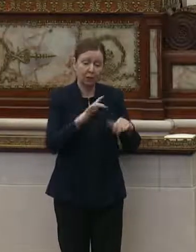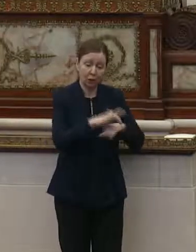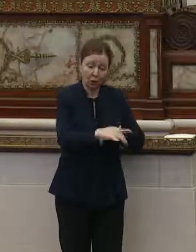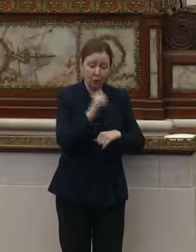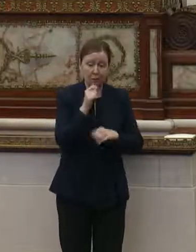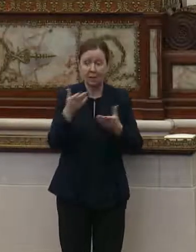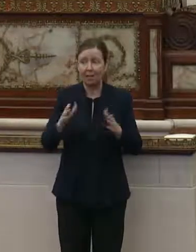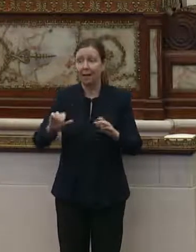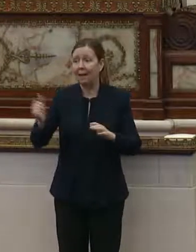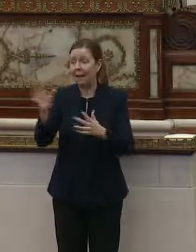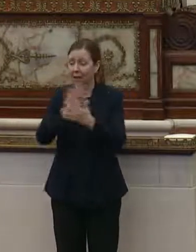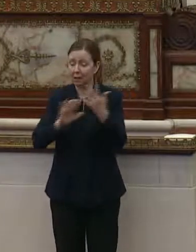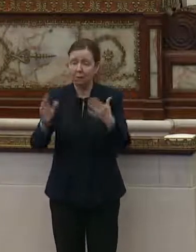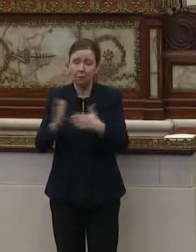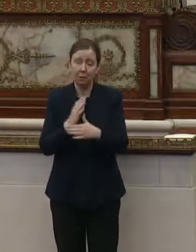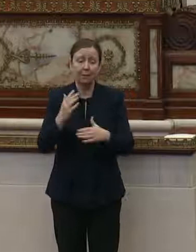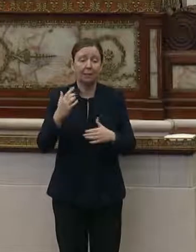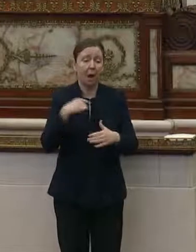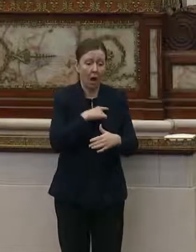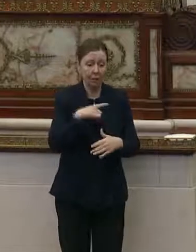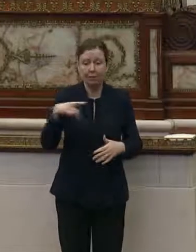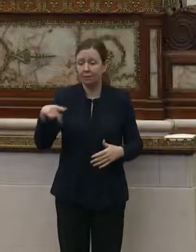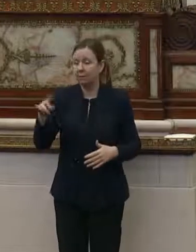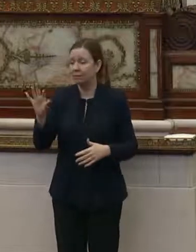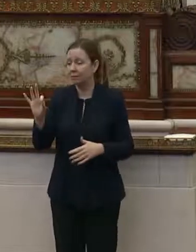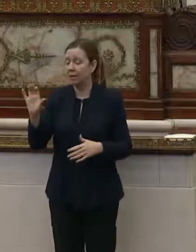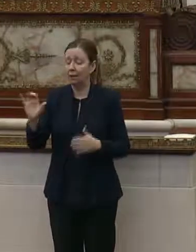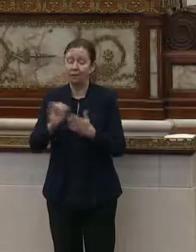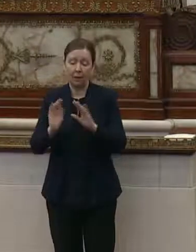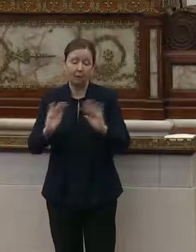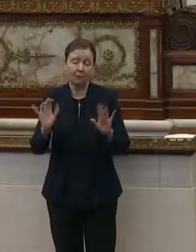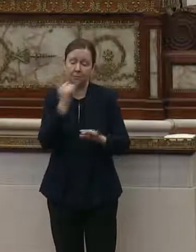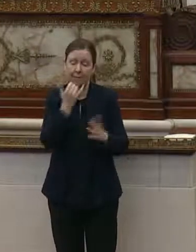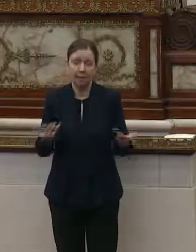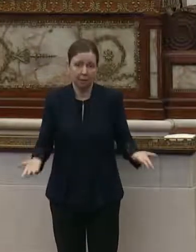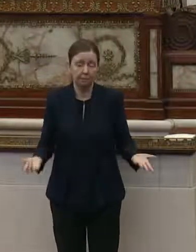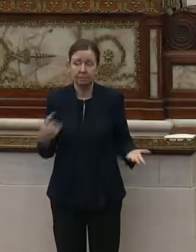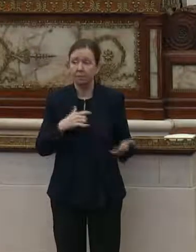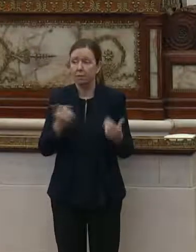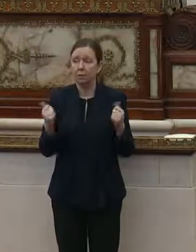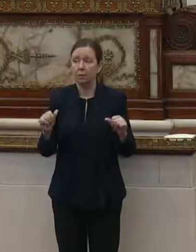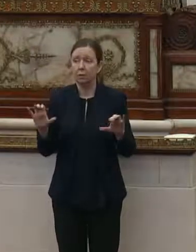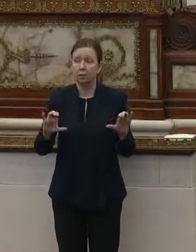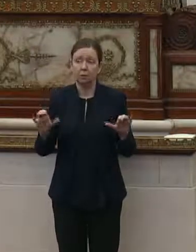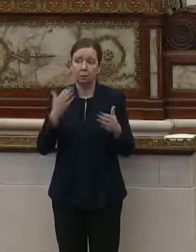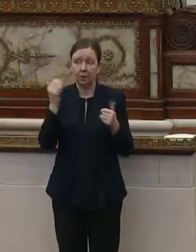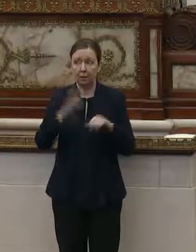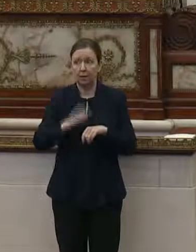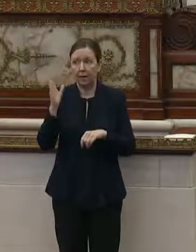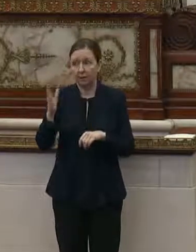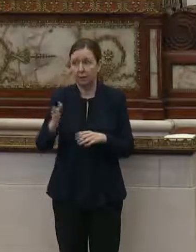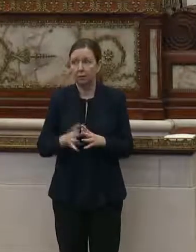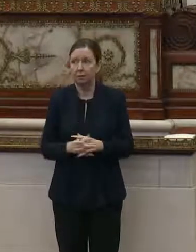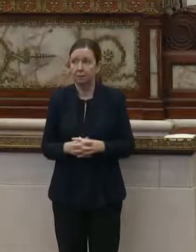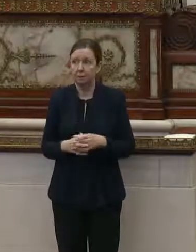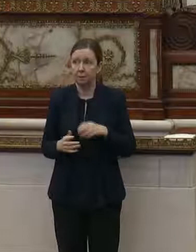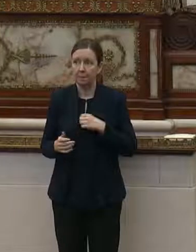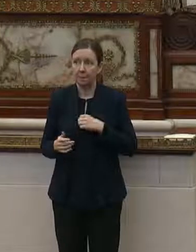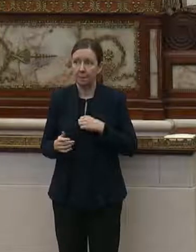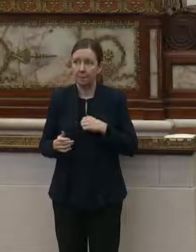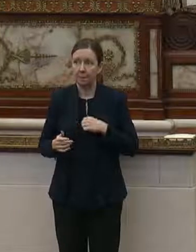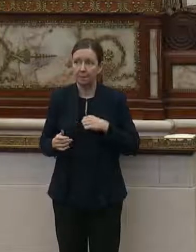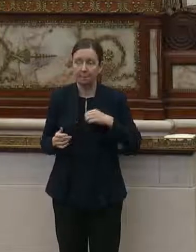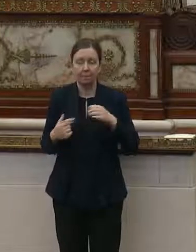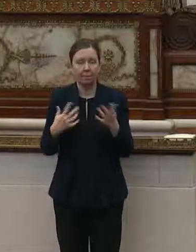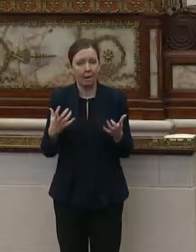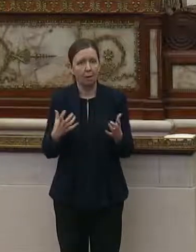allowed any confusion between us and Philly Fighting COVID. That was clearly a mistake. We're trying to be better on that in the future. I just want to